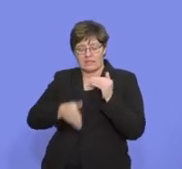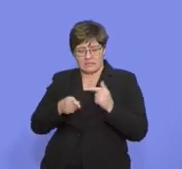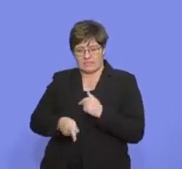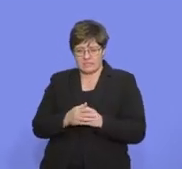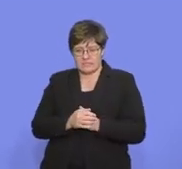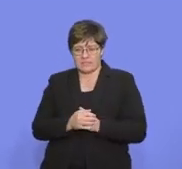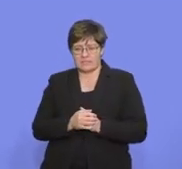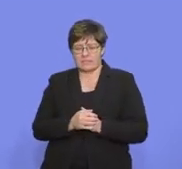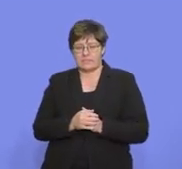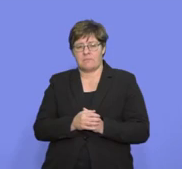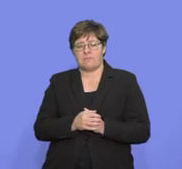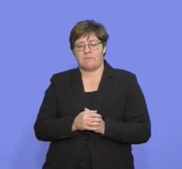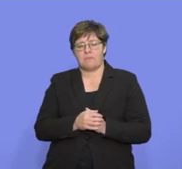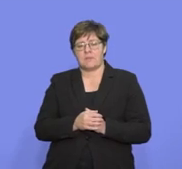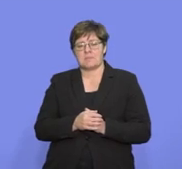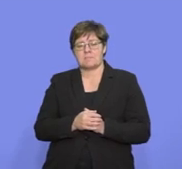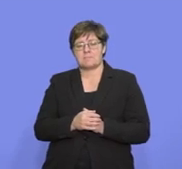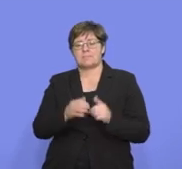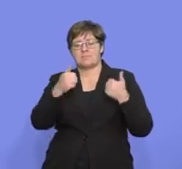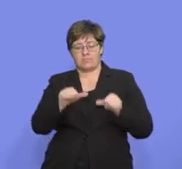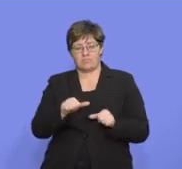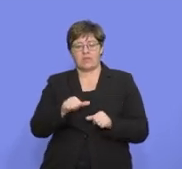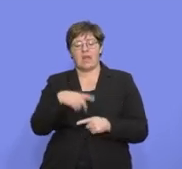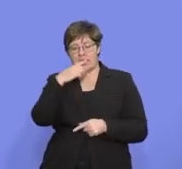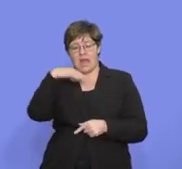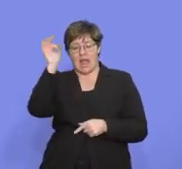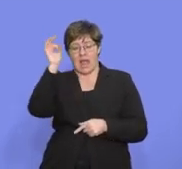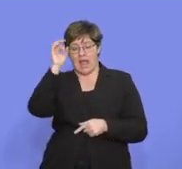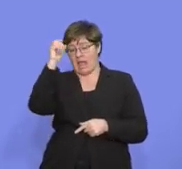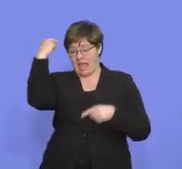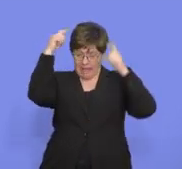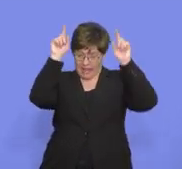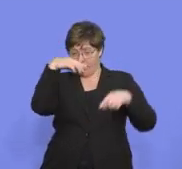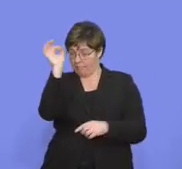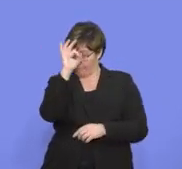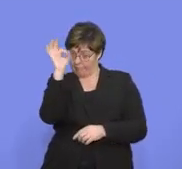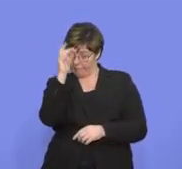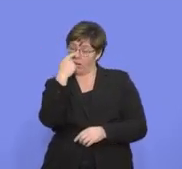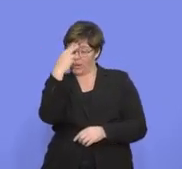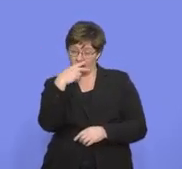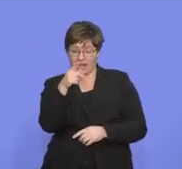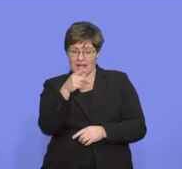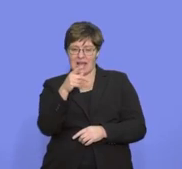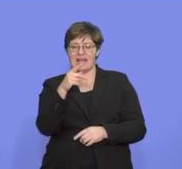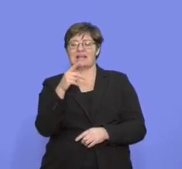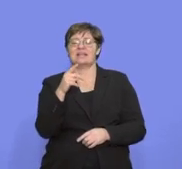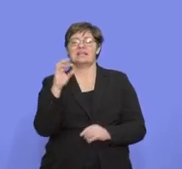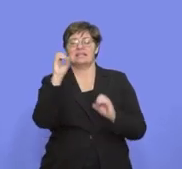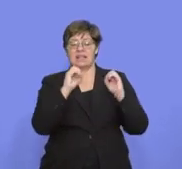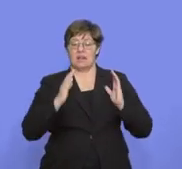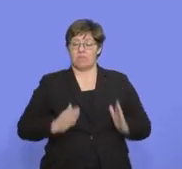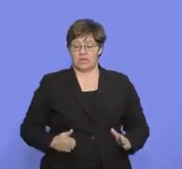axon. All right, next one. I call it the alien one. Little eye looking here at me. That's the cell body,